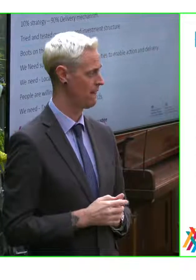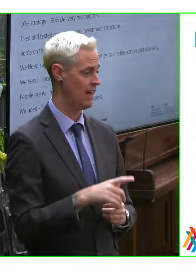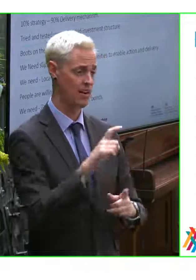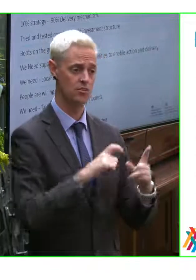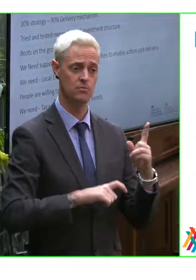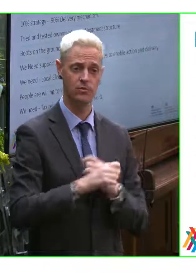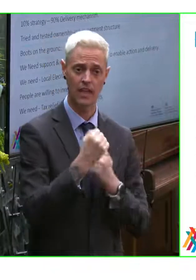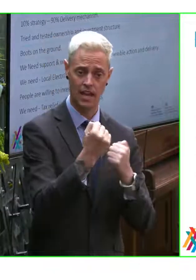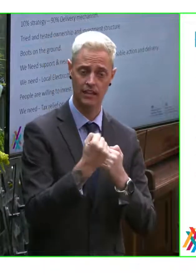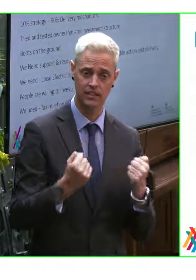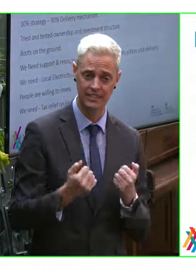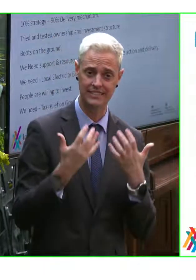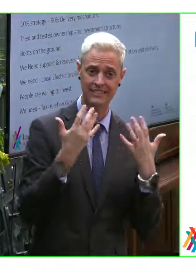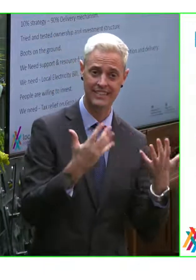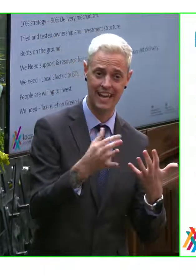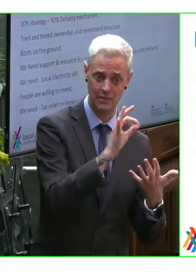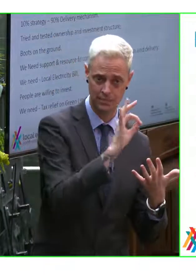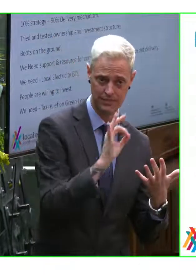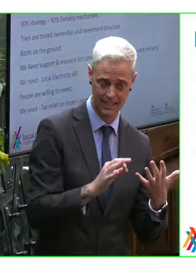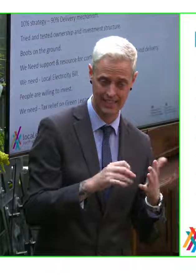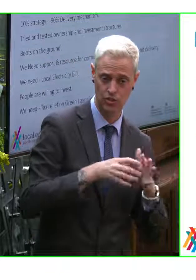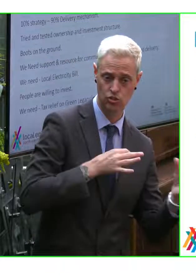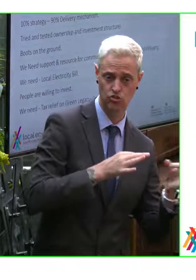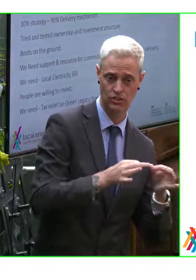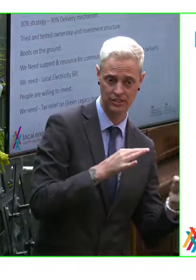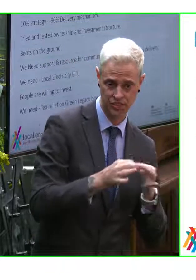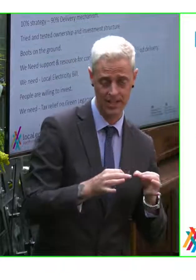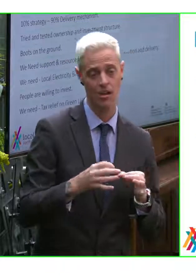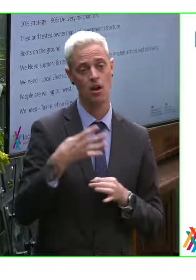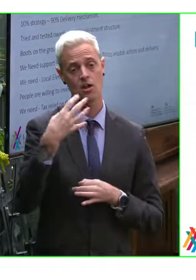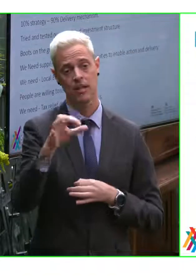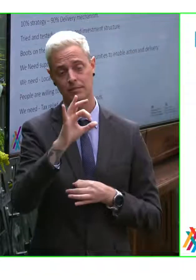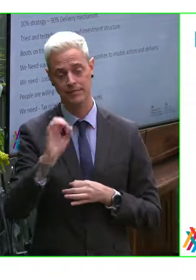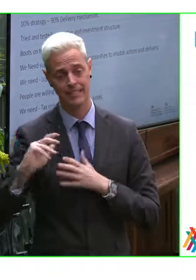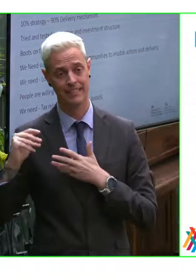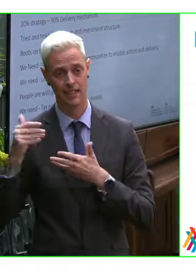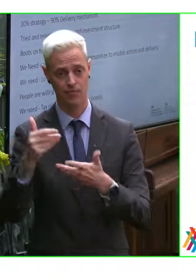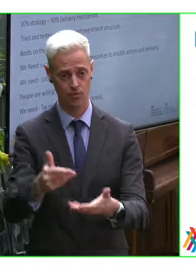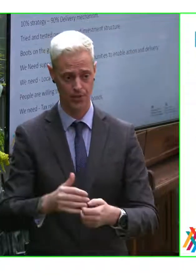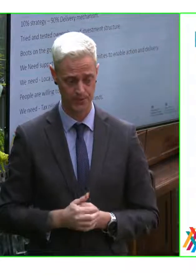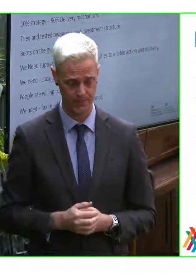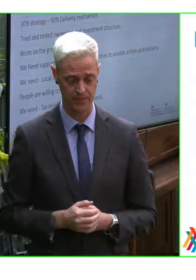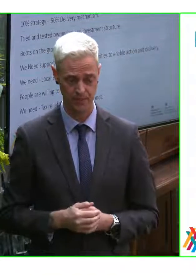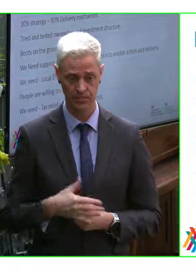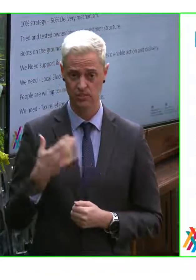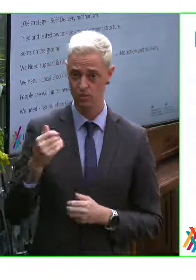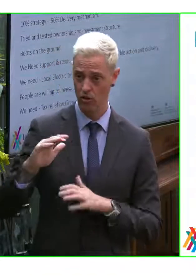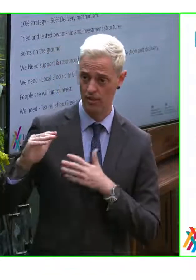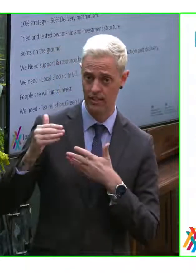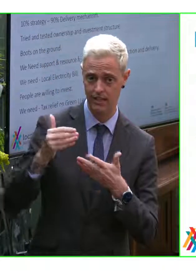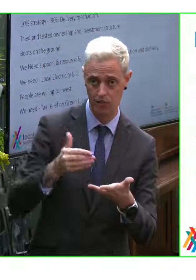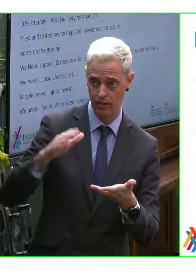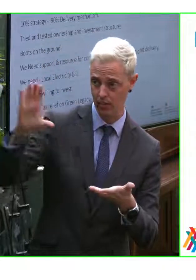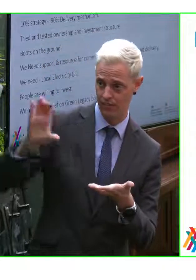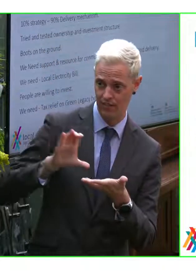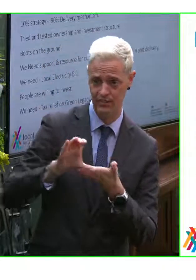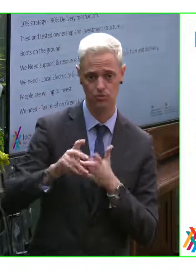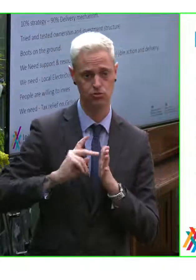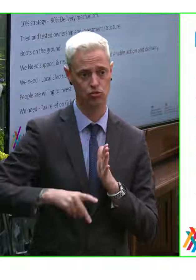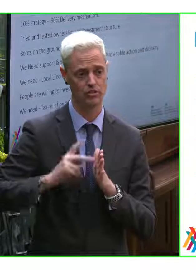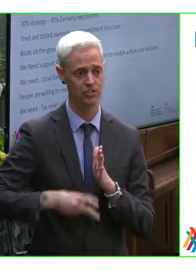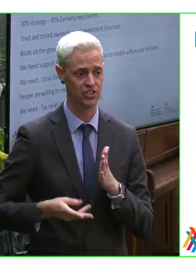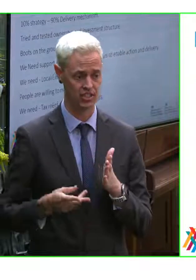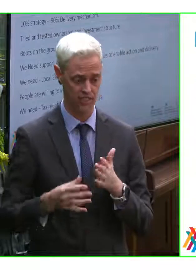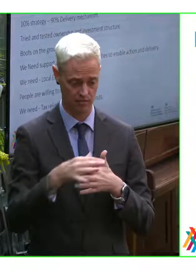is 10% strategy, but 90% delivery mechanism. We've got a delivery mechanism, we've got an investment strategy, and we've got